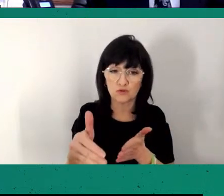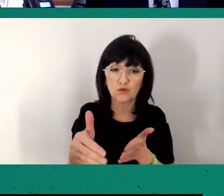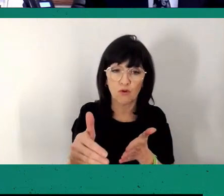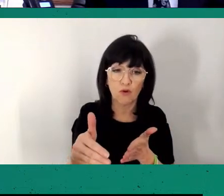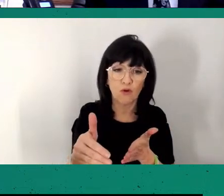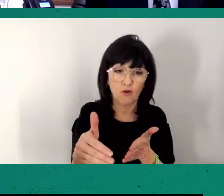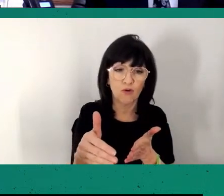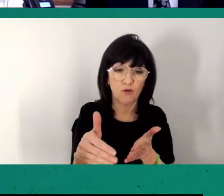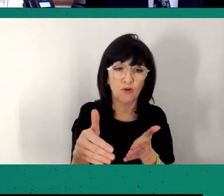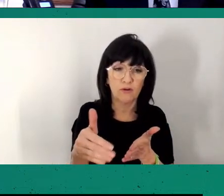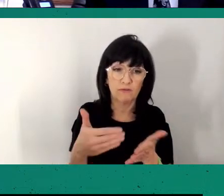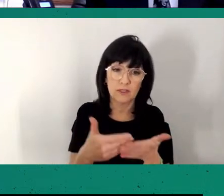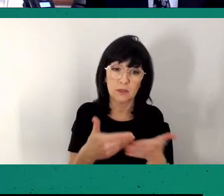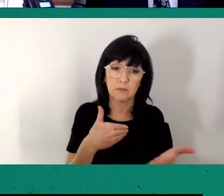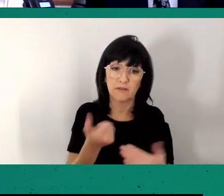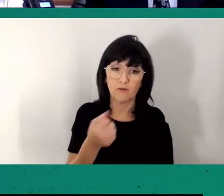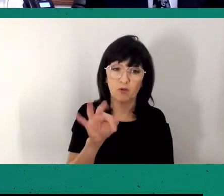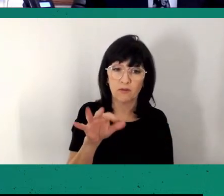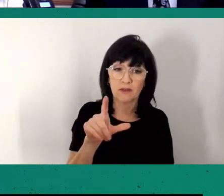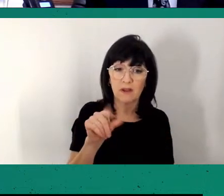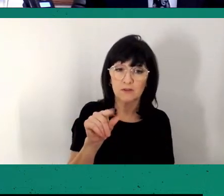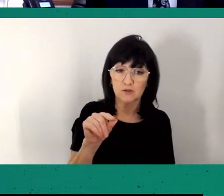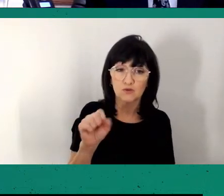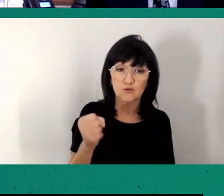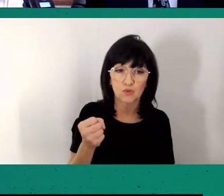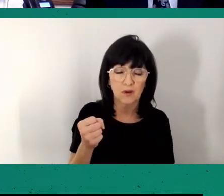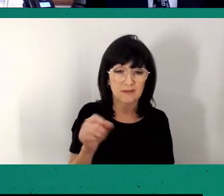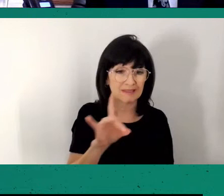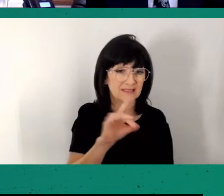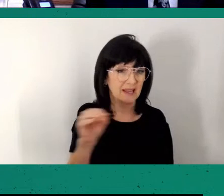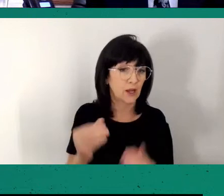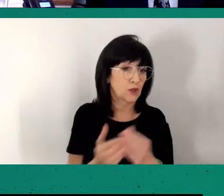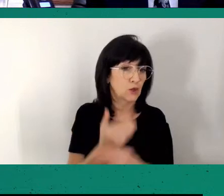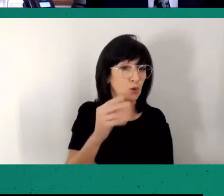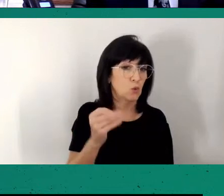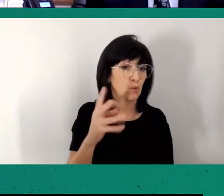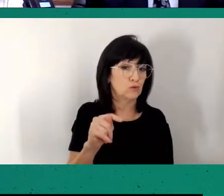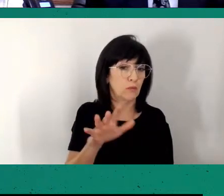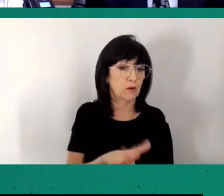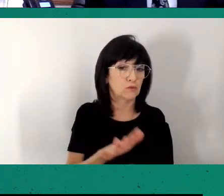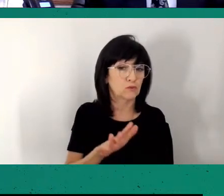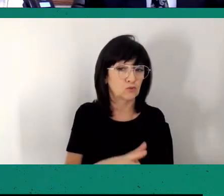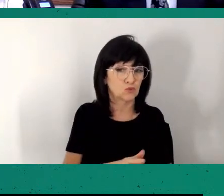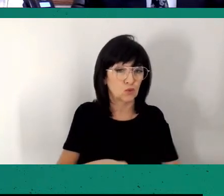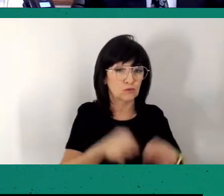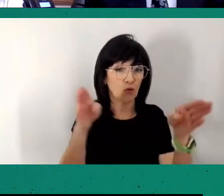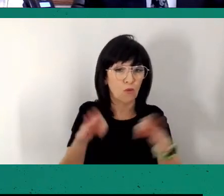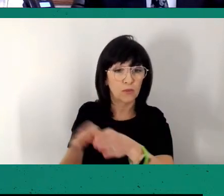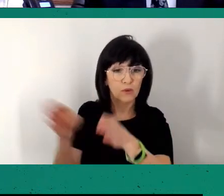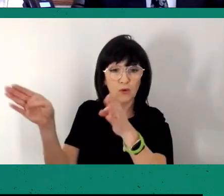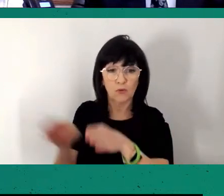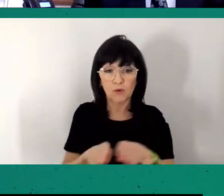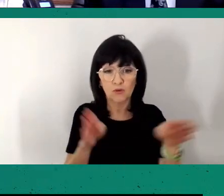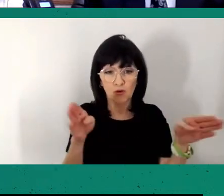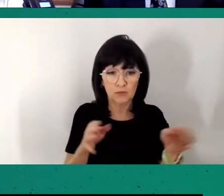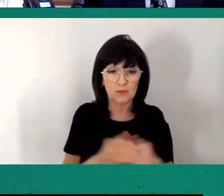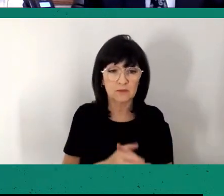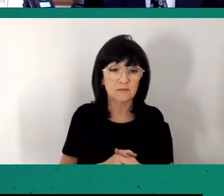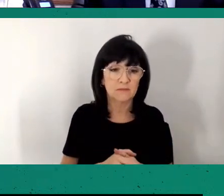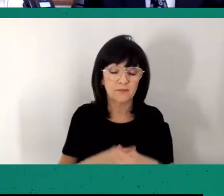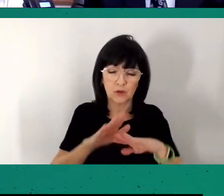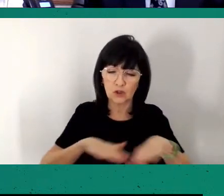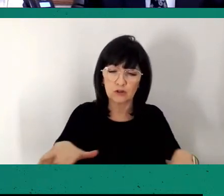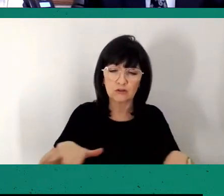by the 1920s. Over 80 new DuPont schools were opened. Children wrote